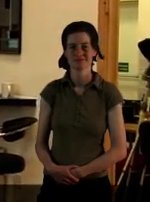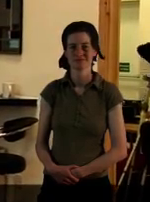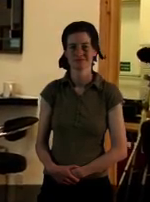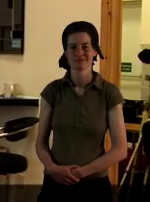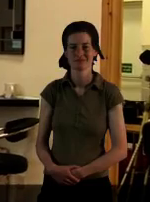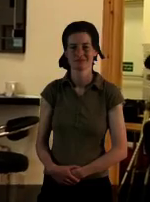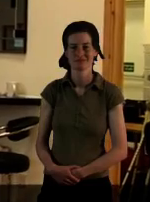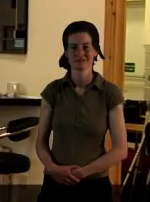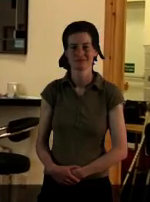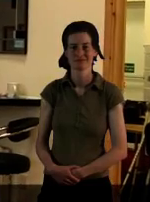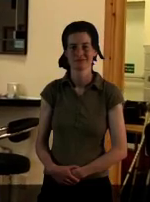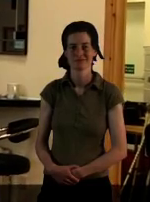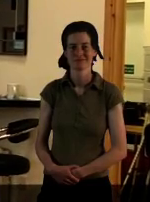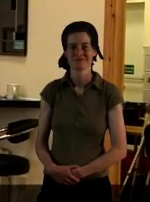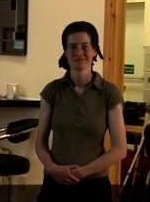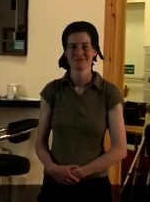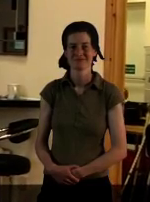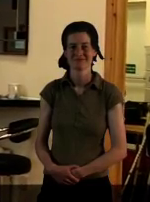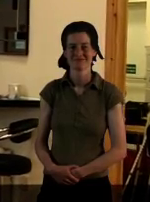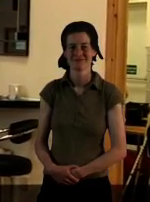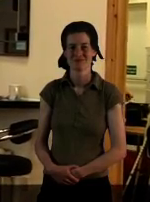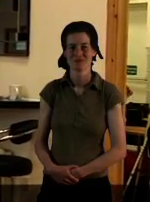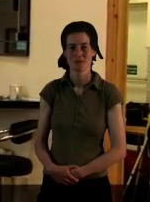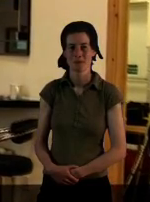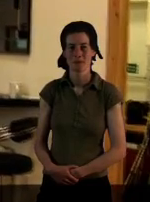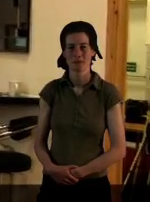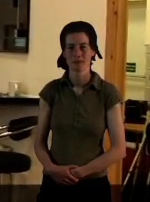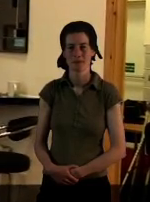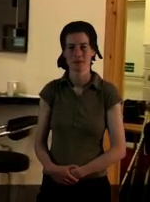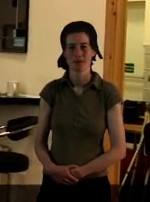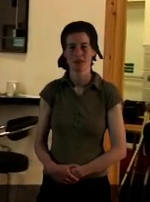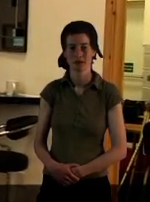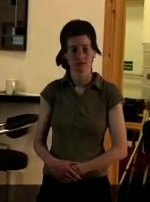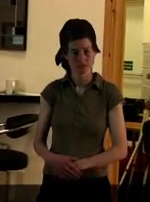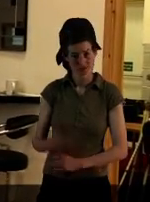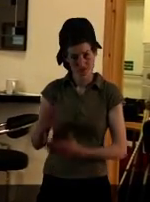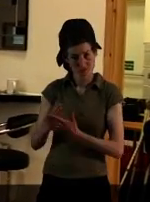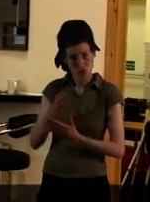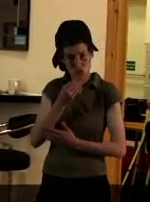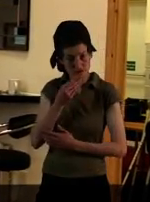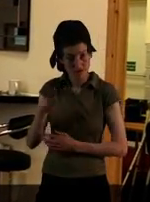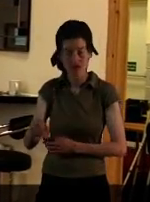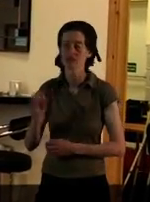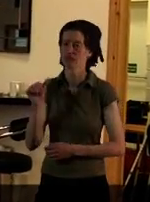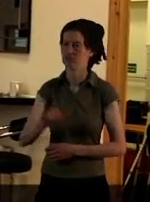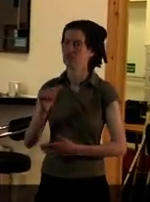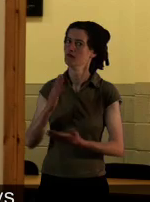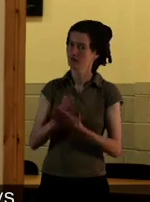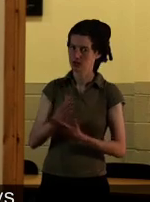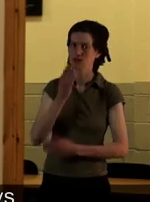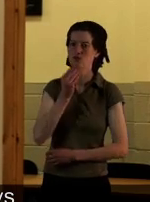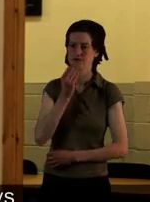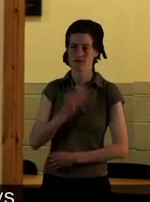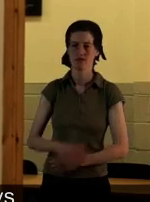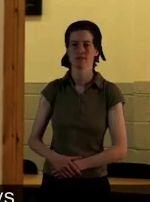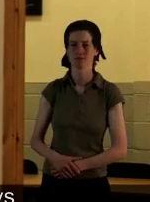that haven't joined us here today. So it's been useful? Yes, very useful.